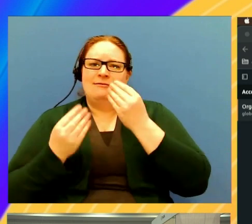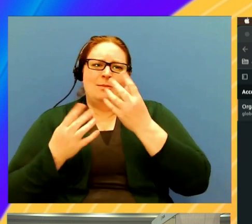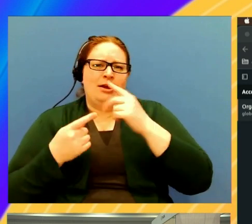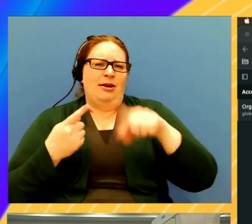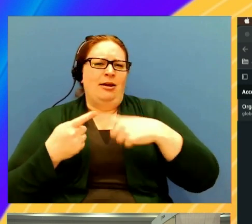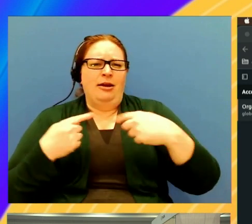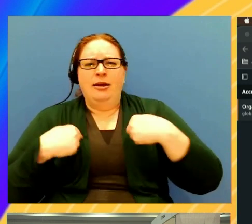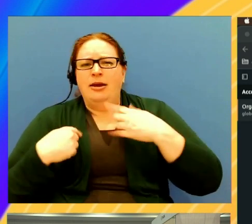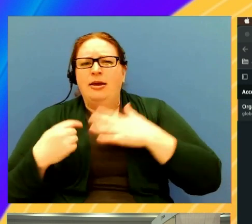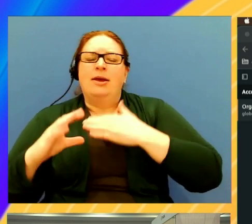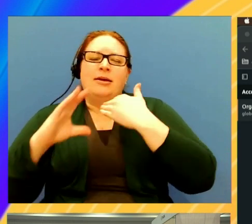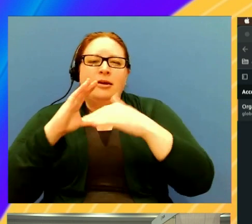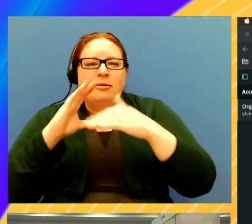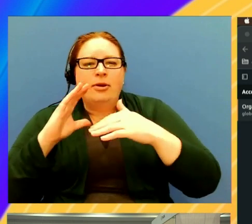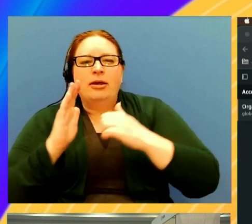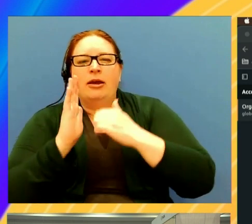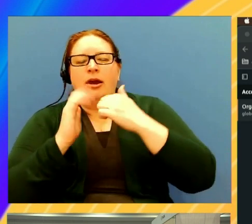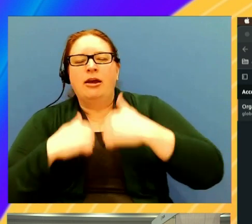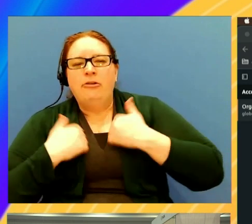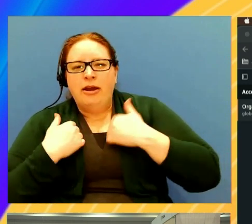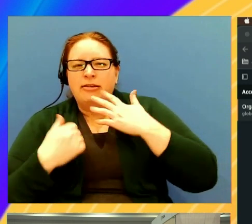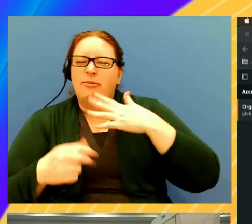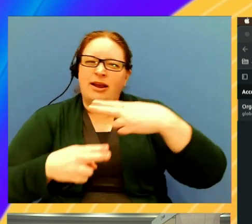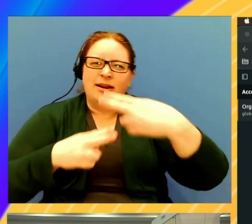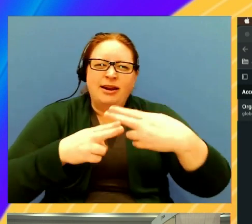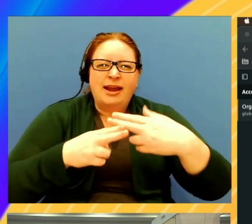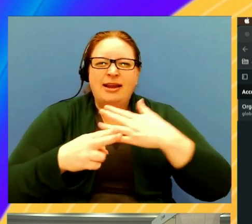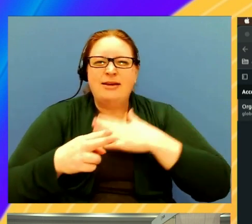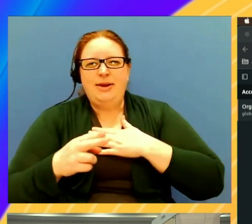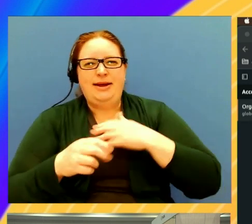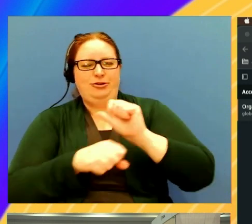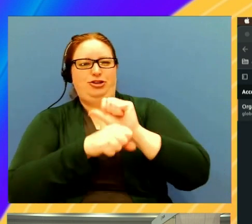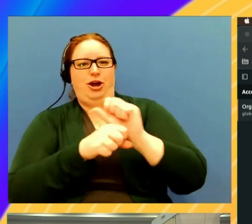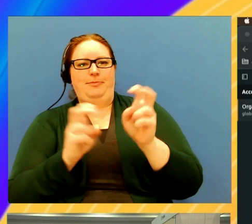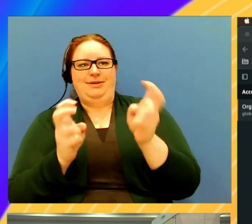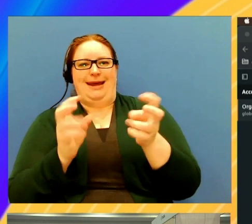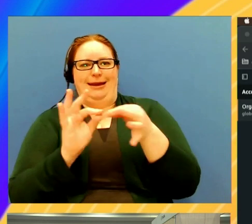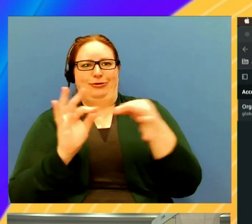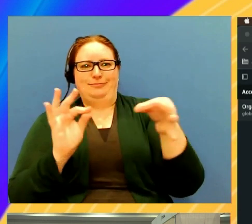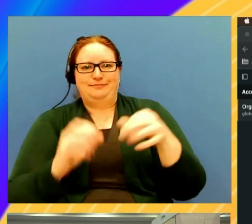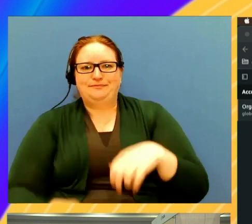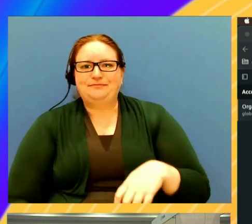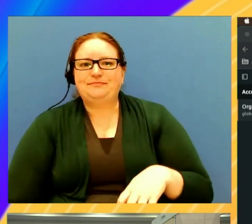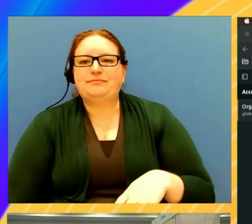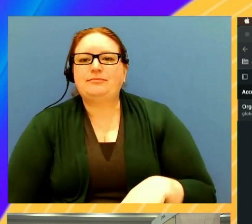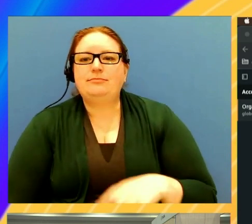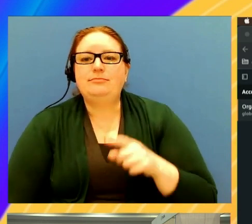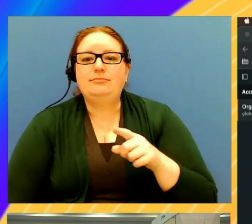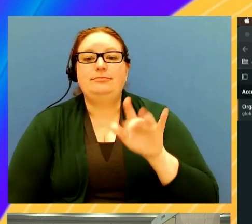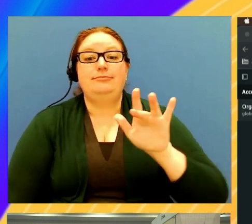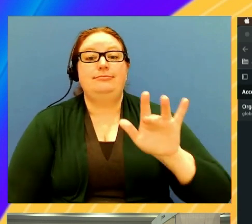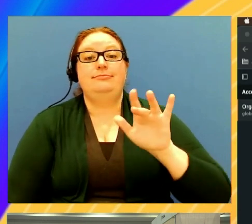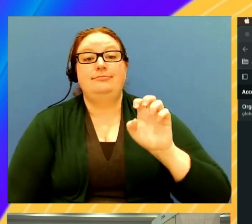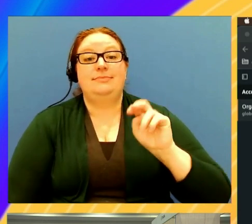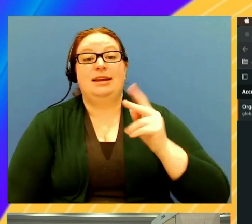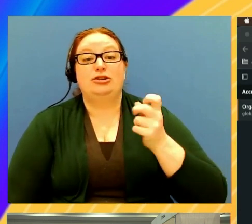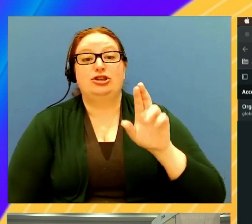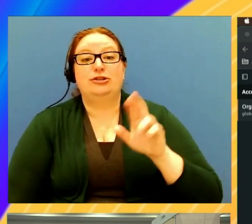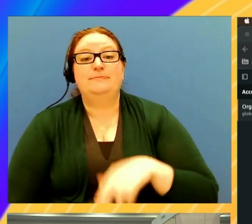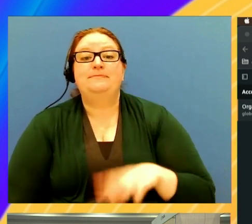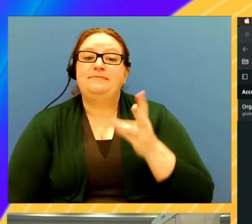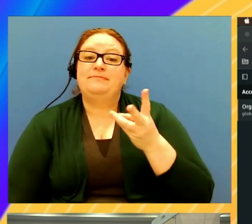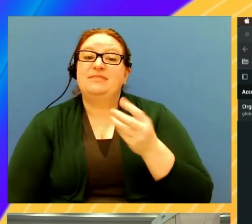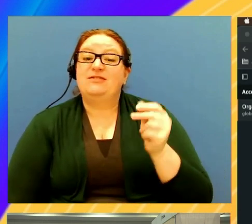email address, my name, my title. So I'm going to go ahead and click enter, and it'll take a couple seconds,